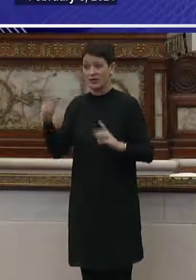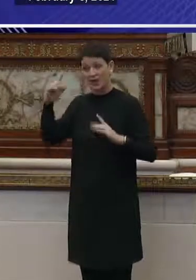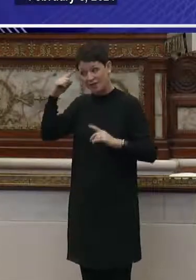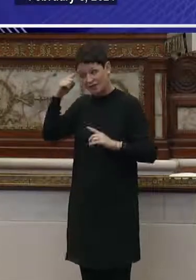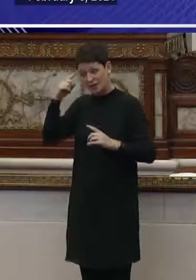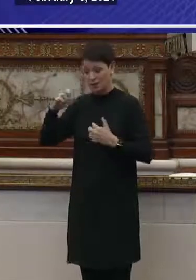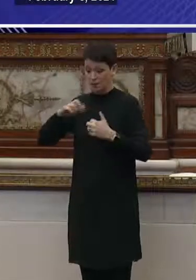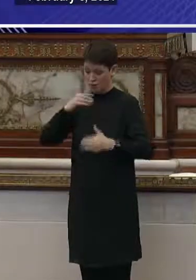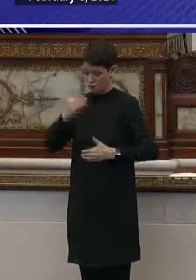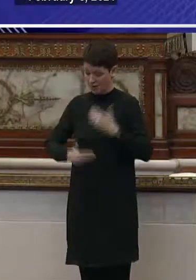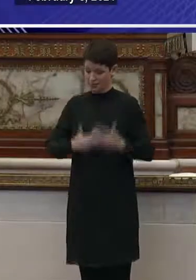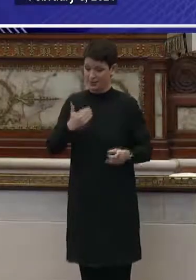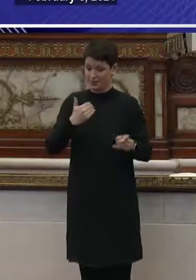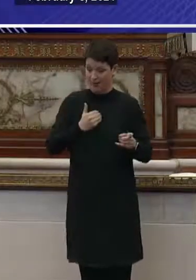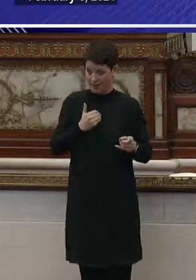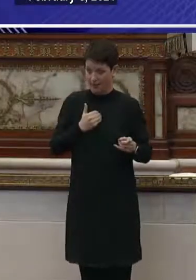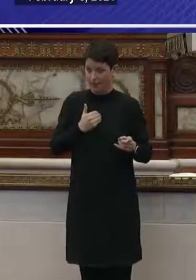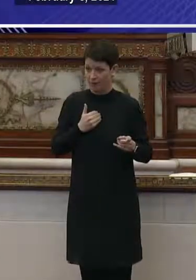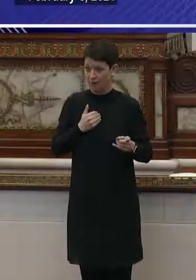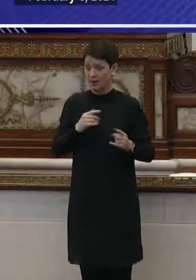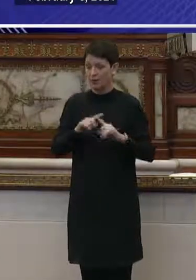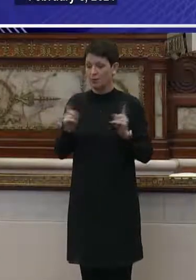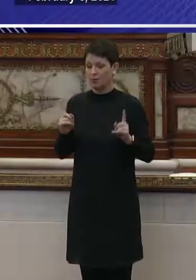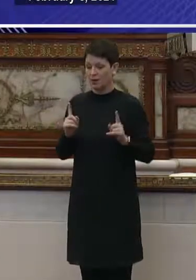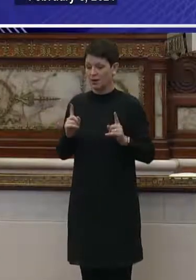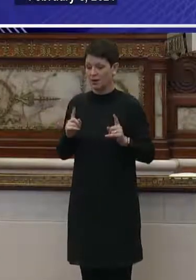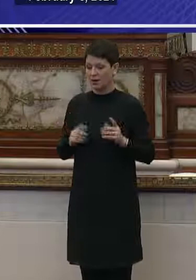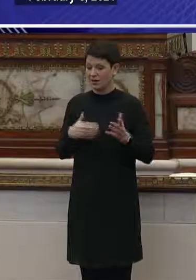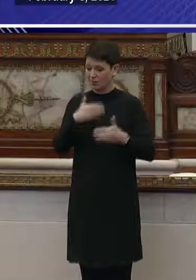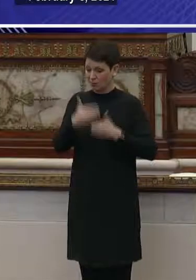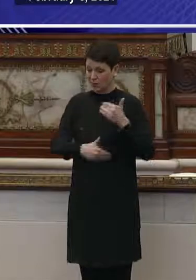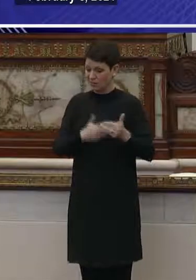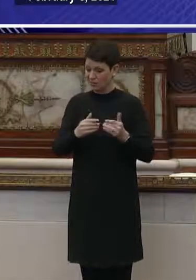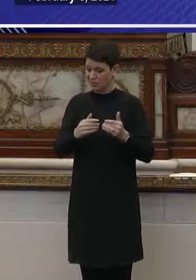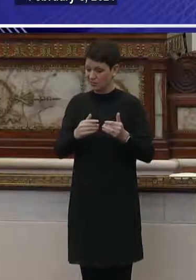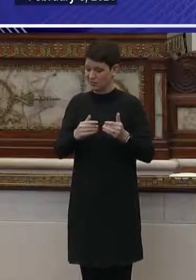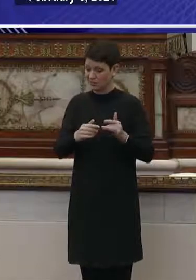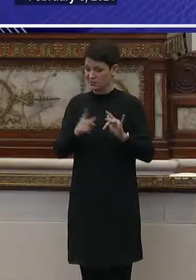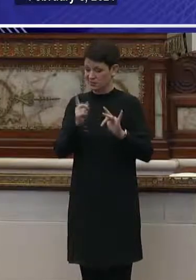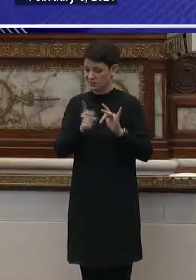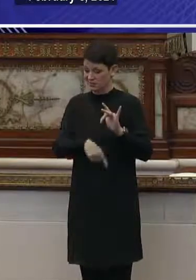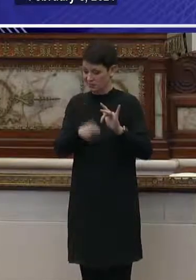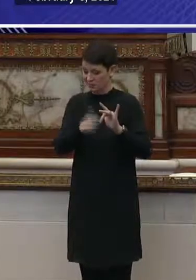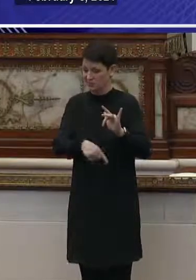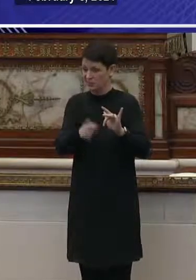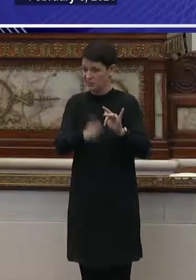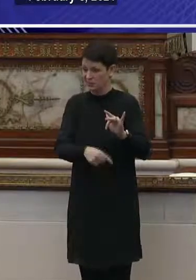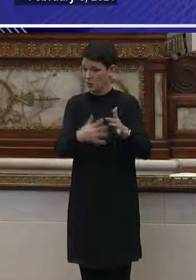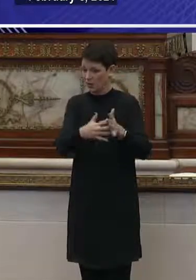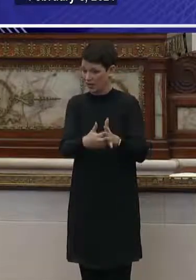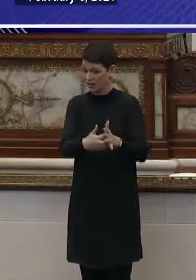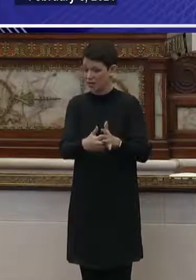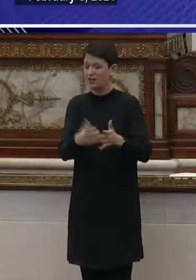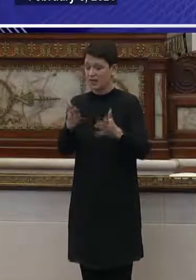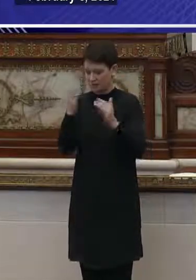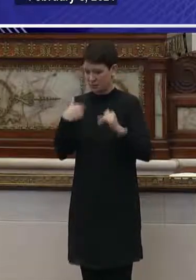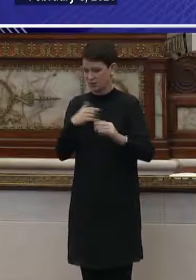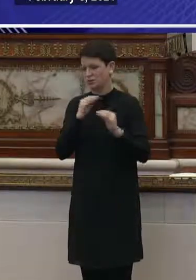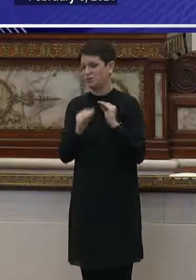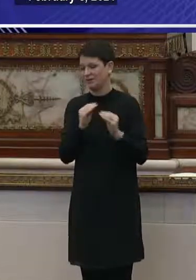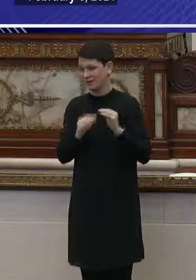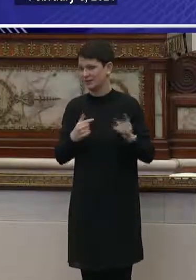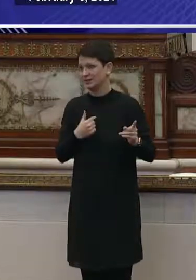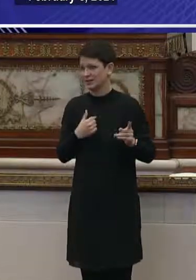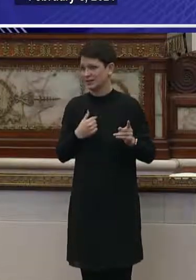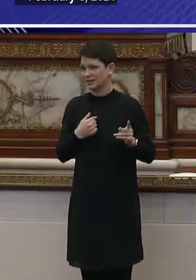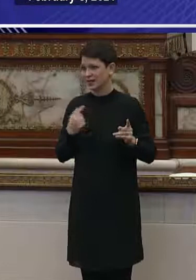there's a process, but there's a hole in the process, they expect us to fix it. They expect us to have